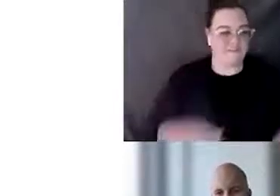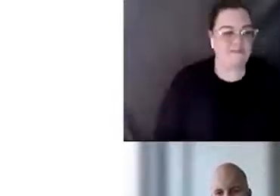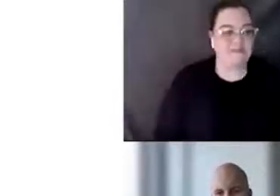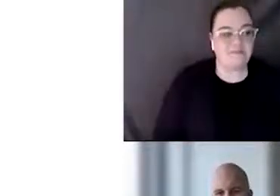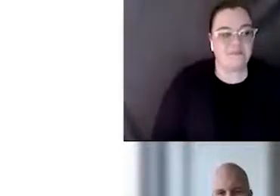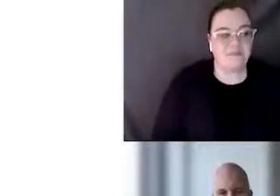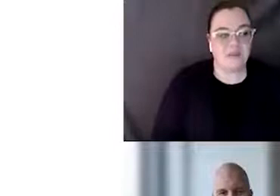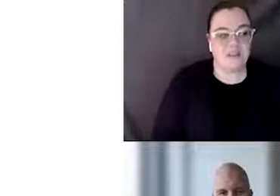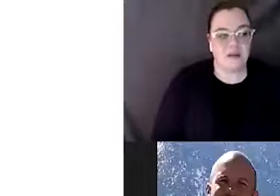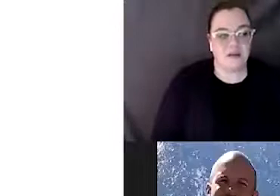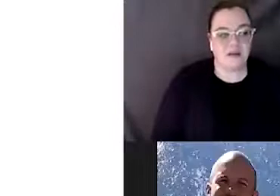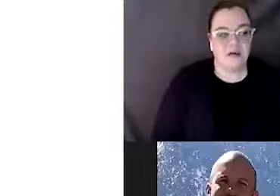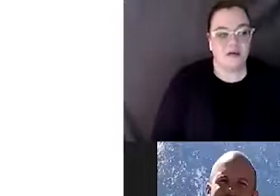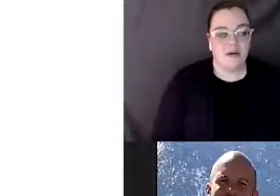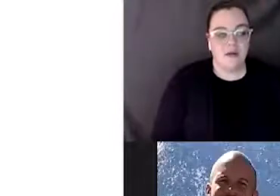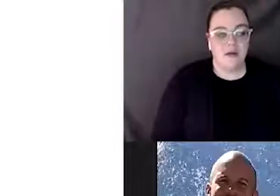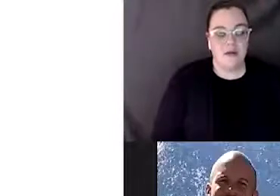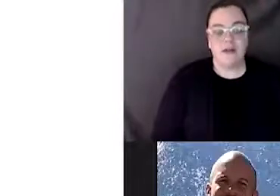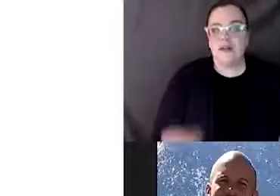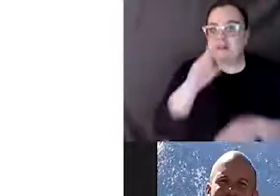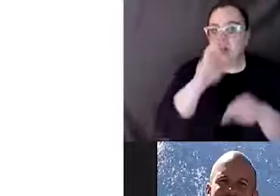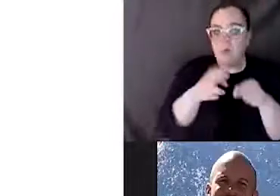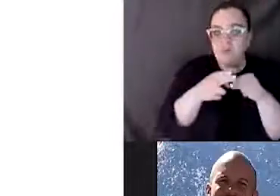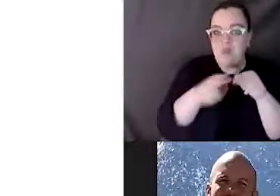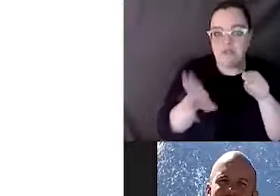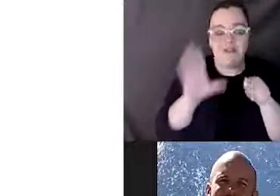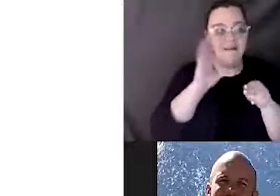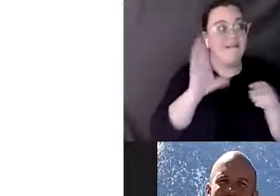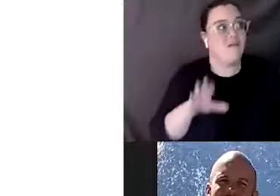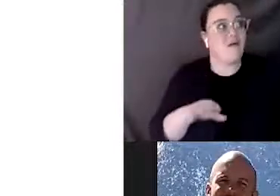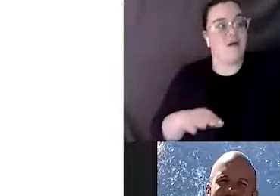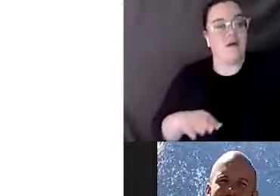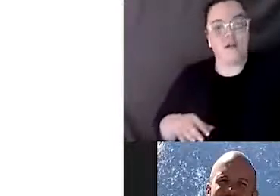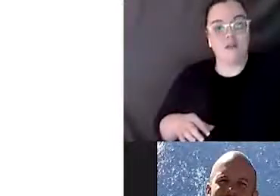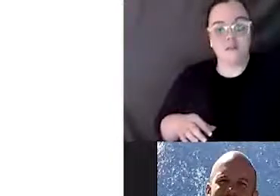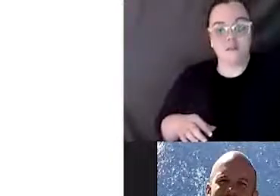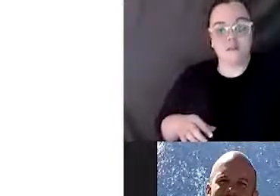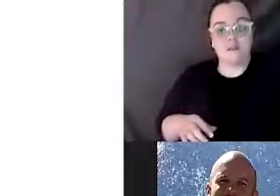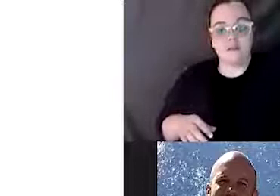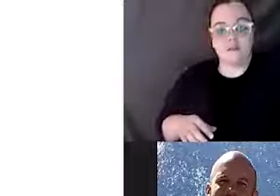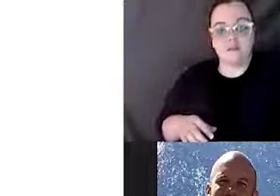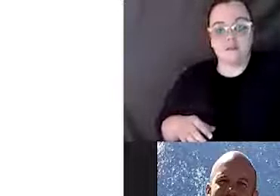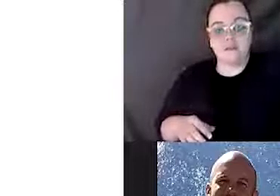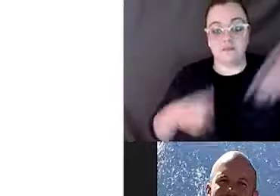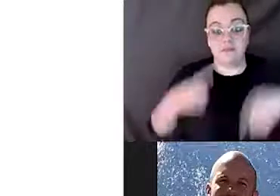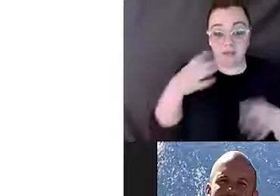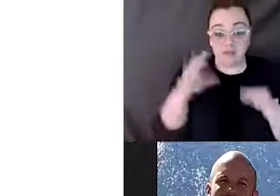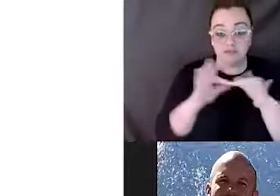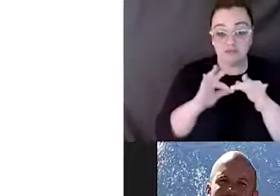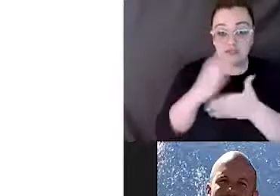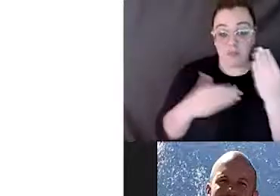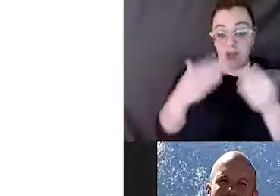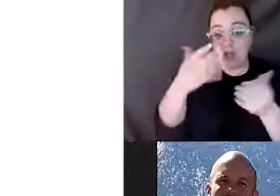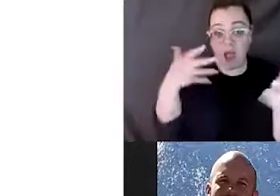So we'll move on very quickly. I'm going to run through some updates for the Earthquake Country Alliance